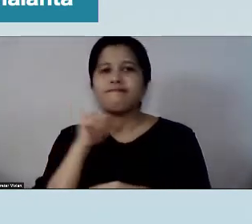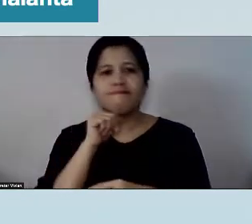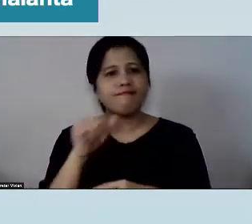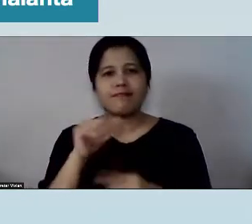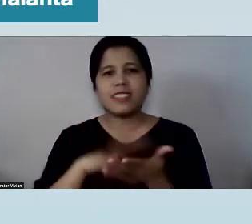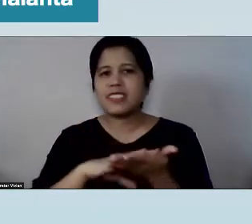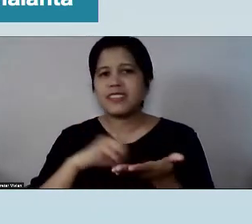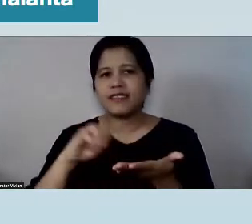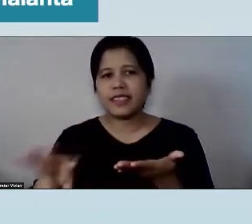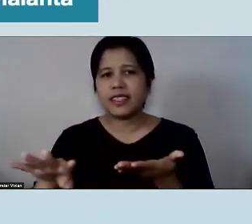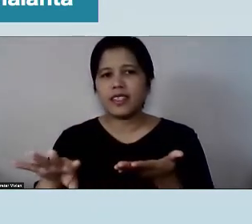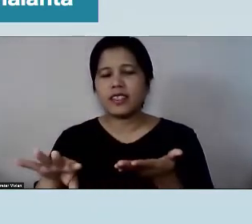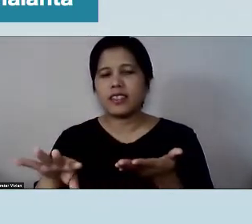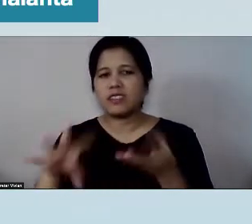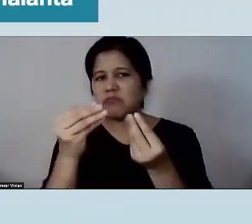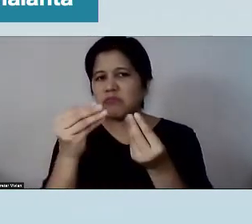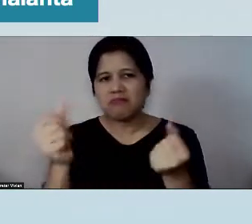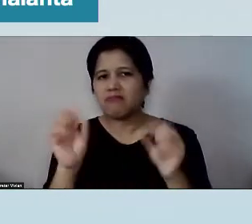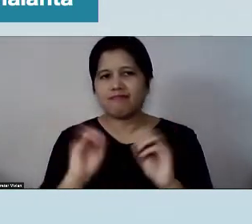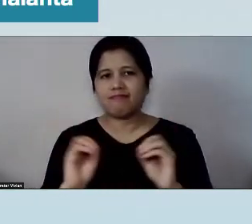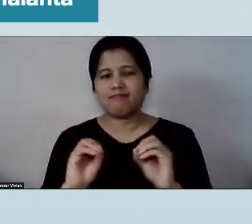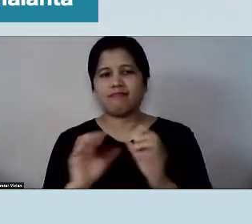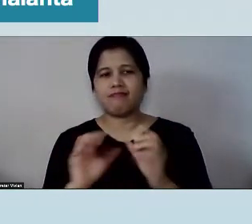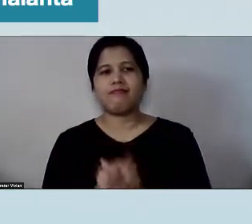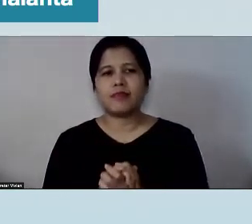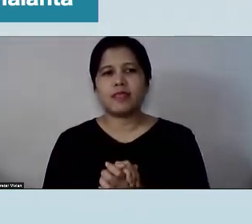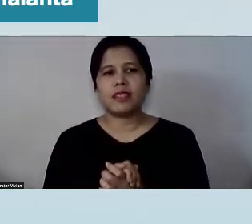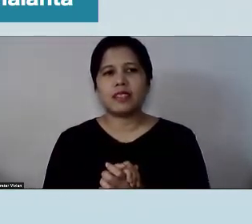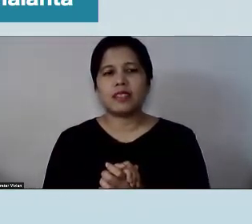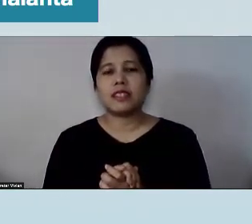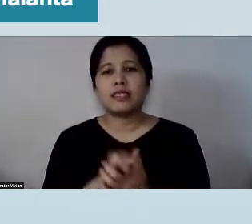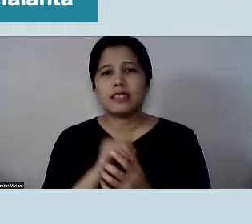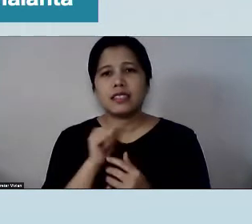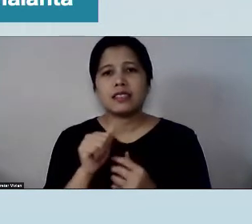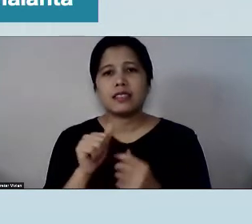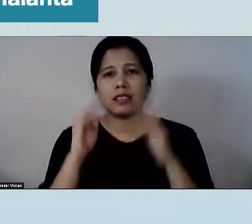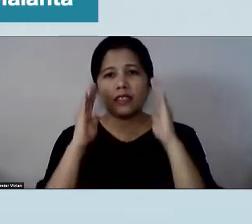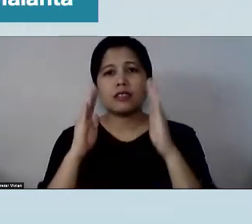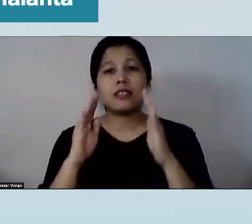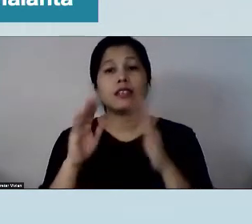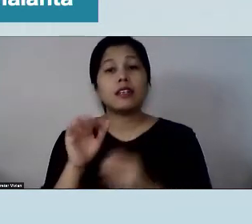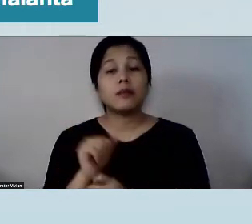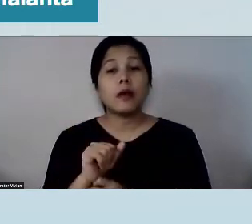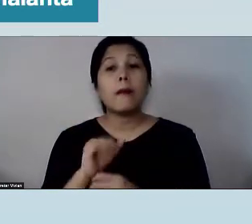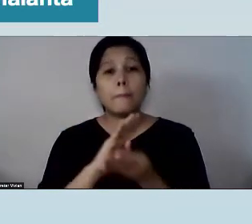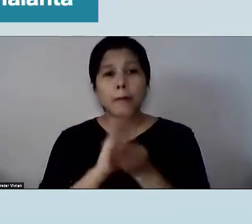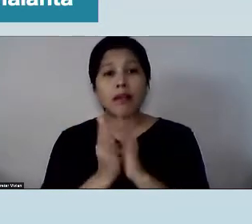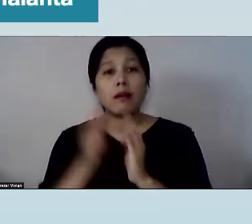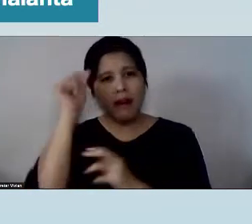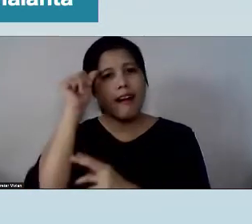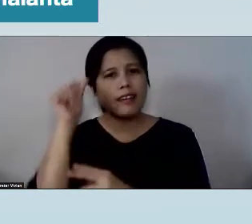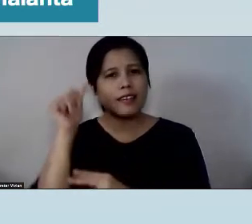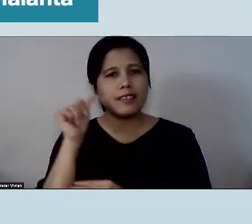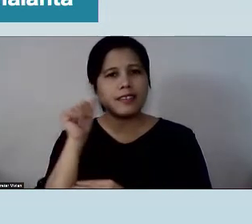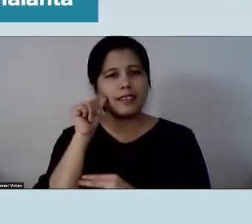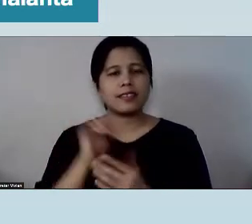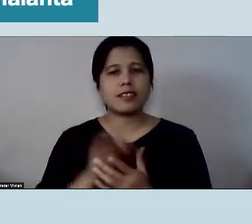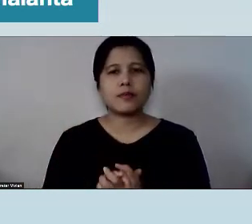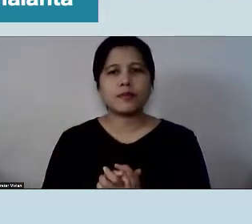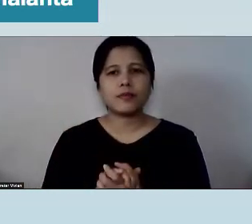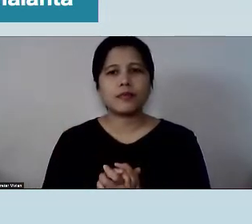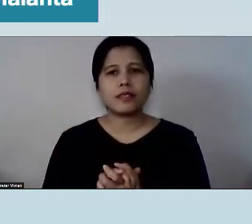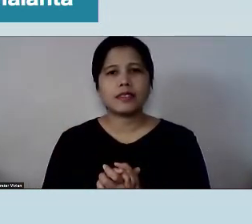right? Although adult ADHD is more common than once believed, not all children with ADHD will become adults with ADHD. Now